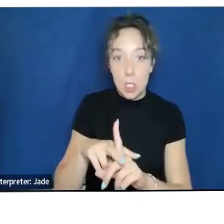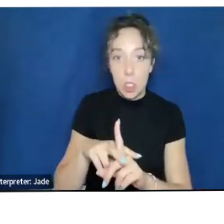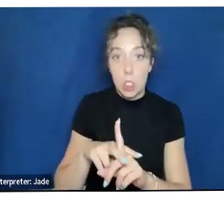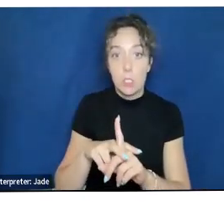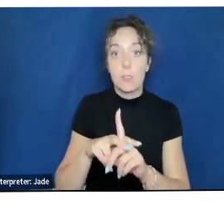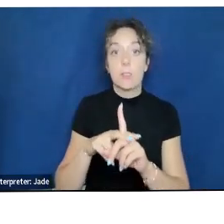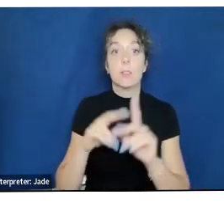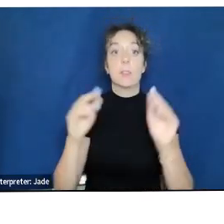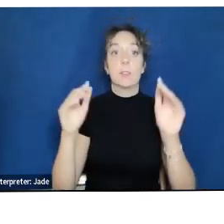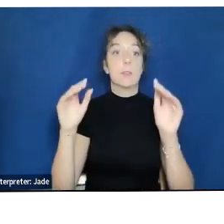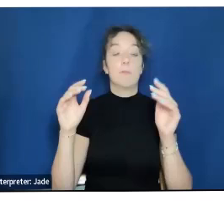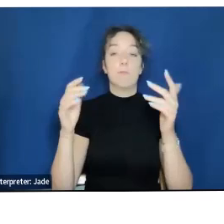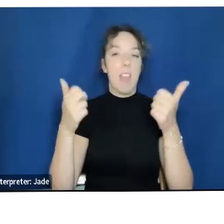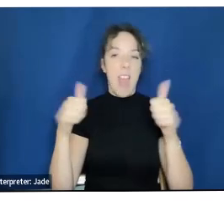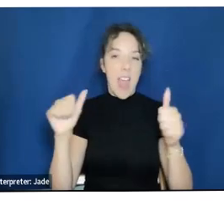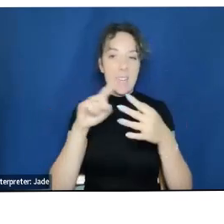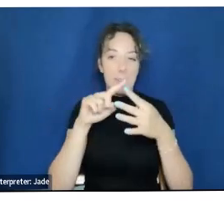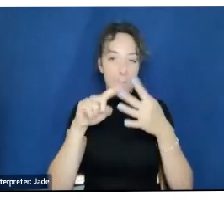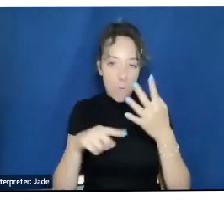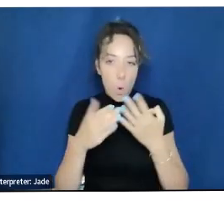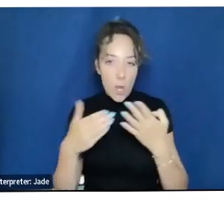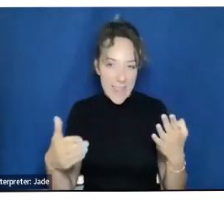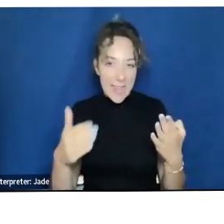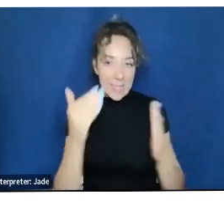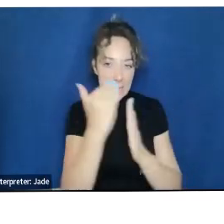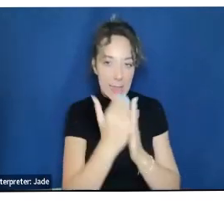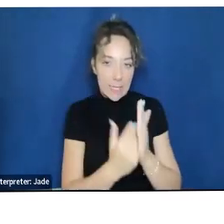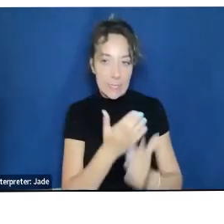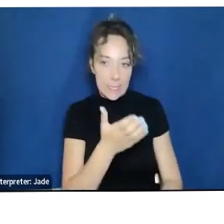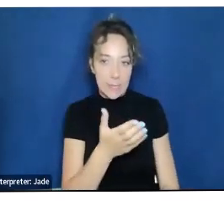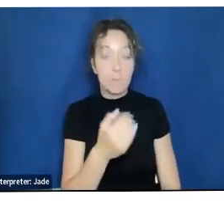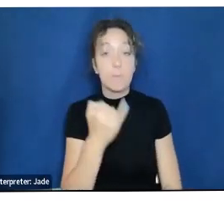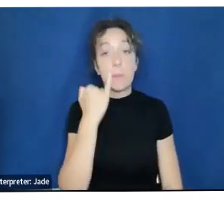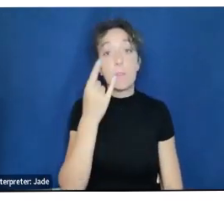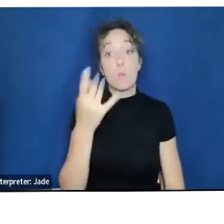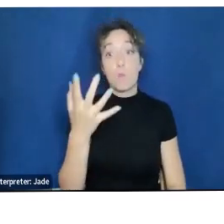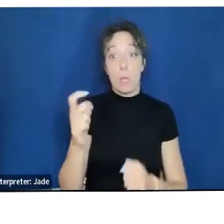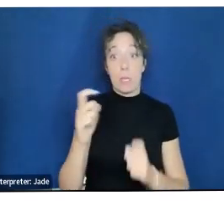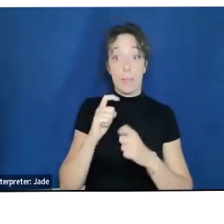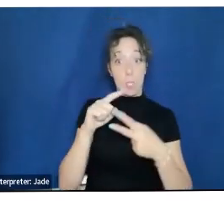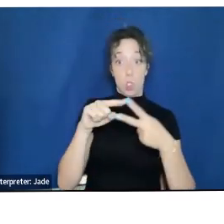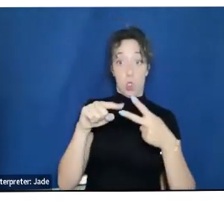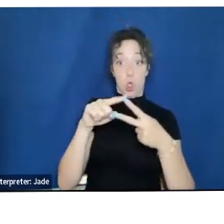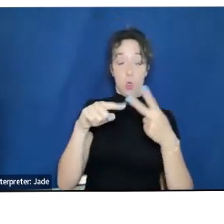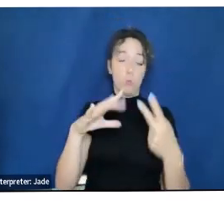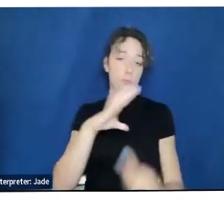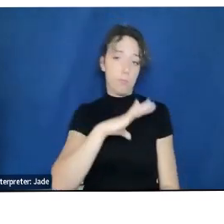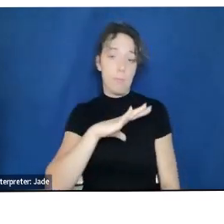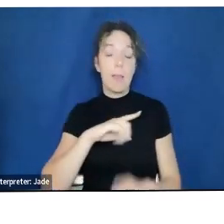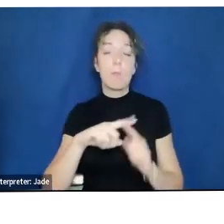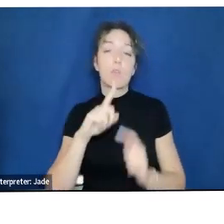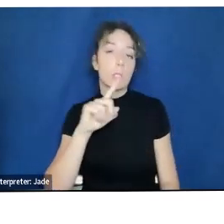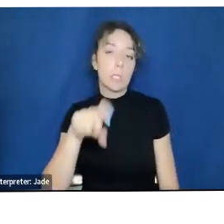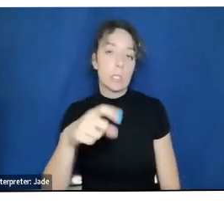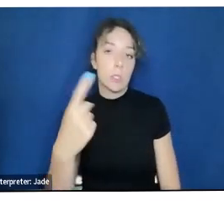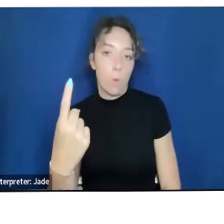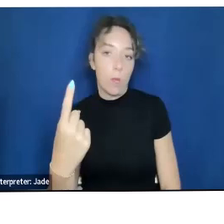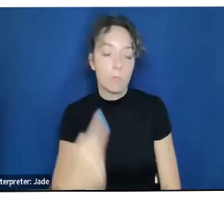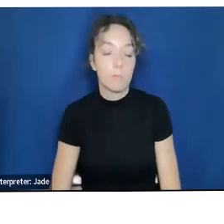or the date. So any of those four things. If you want to give us two things, that's fine, but really we just need one of